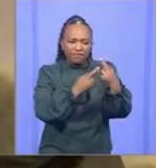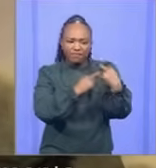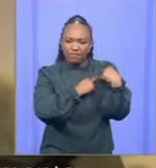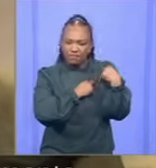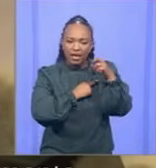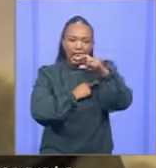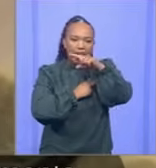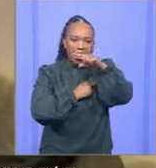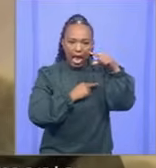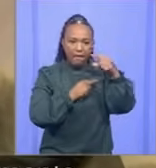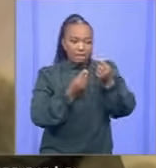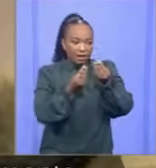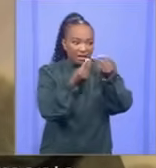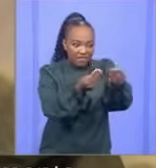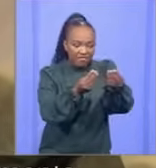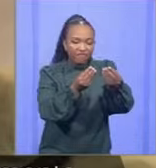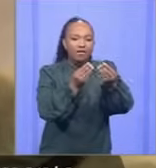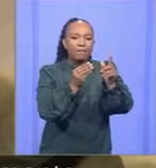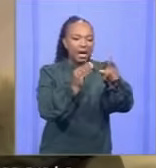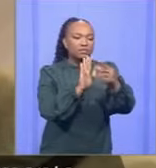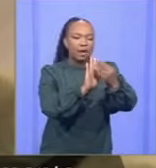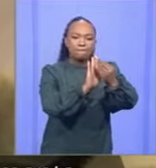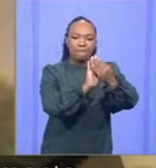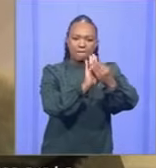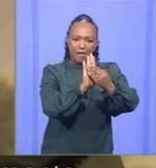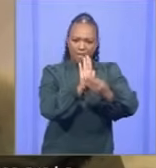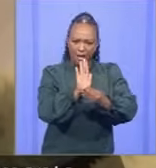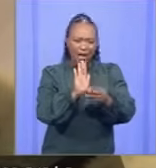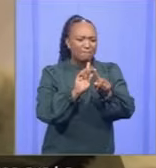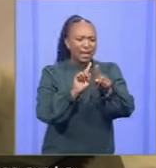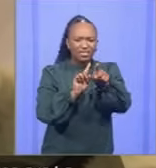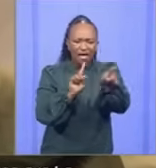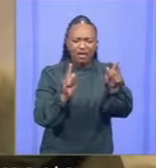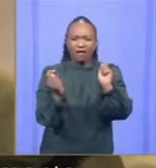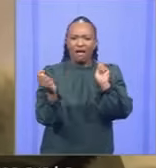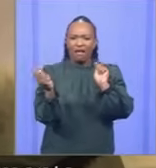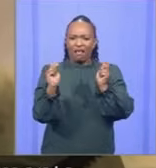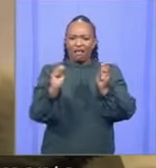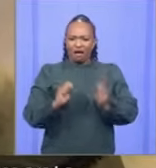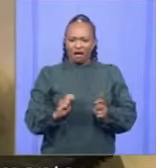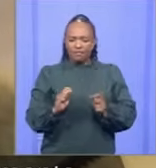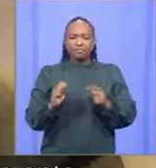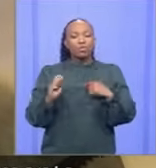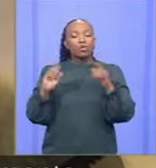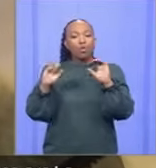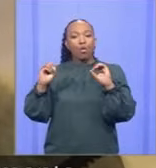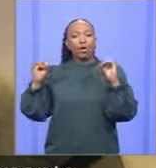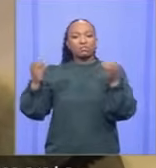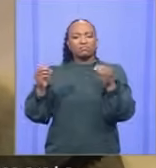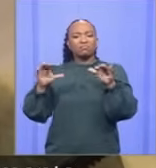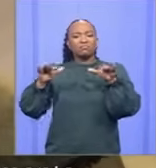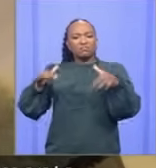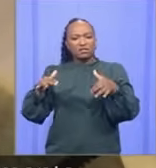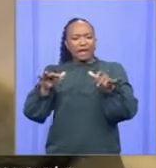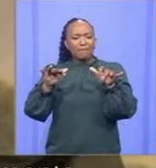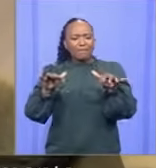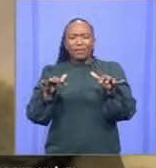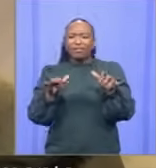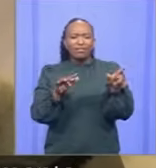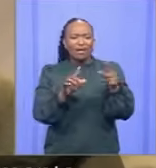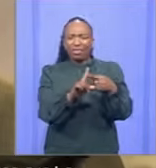the names that they were given. Instead, and as is the case with an organization such as ourselves, there's always going to be infiltration and people doing their own